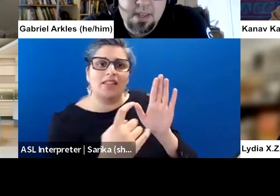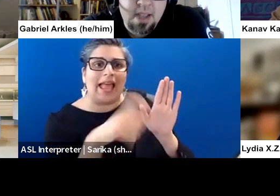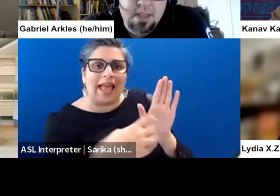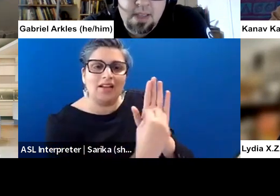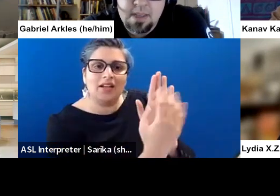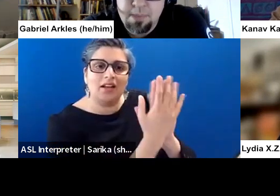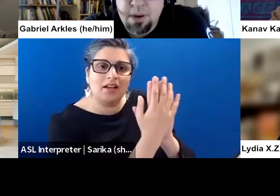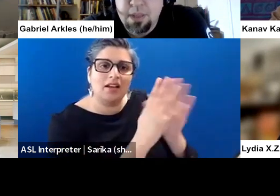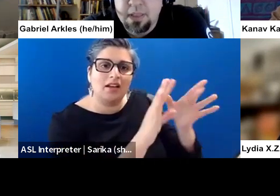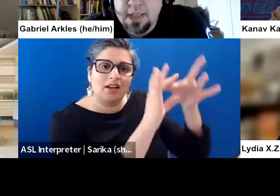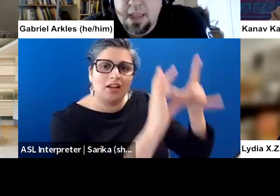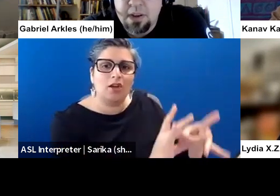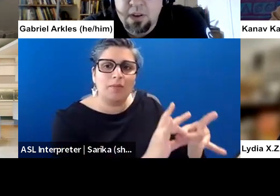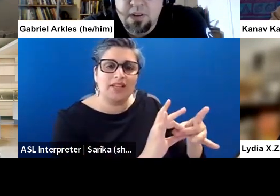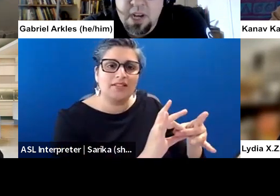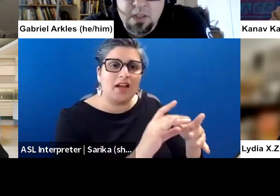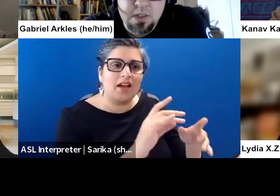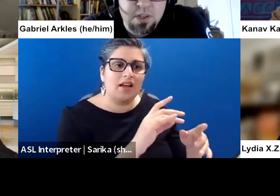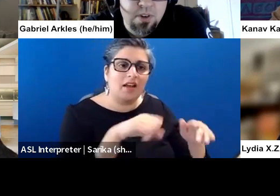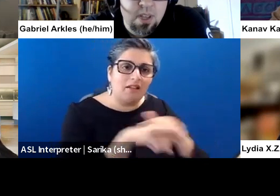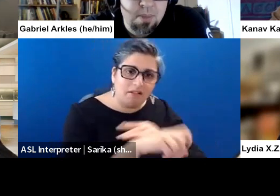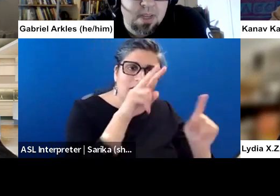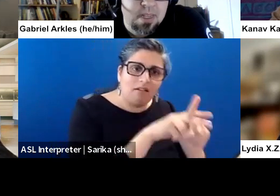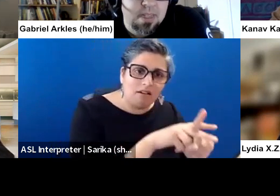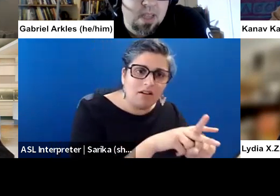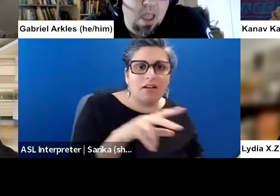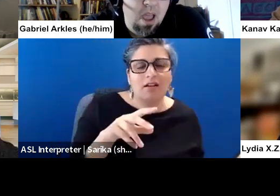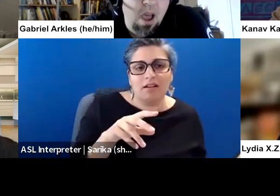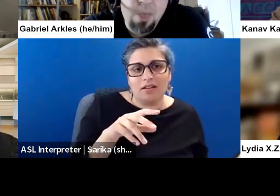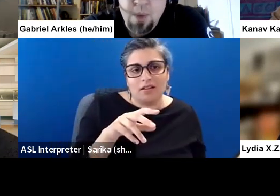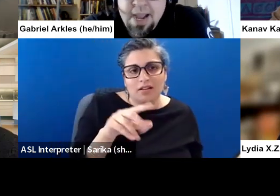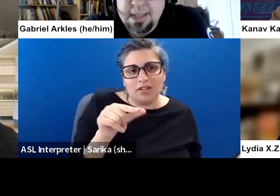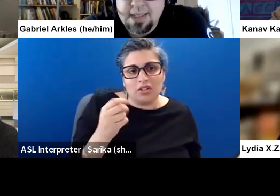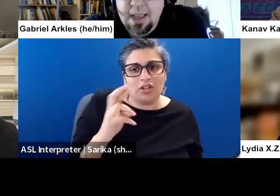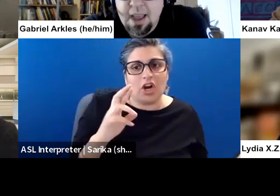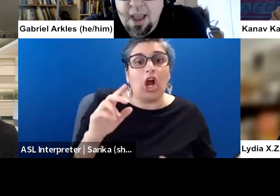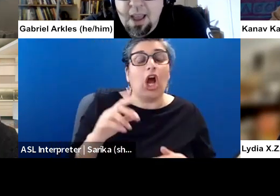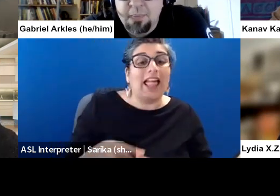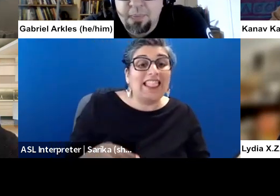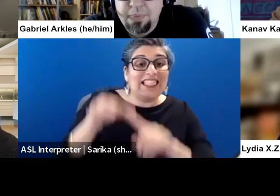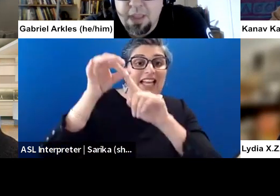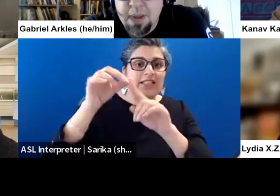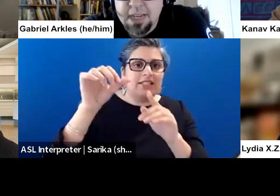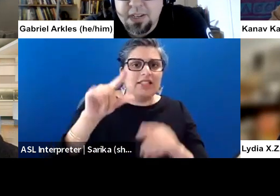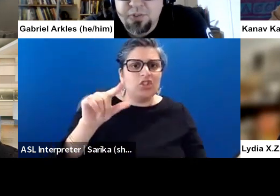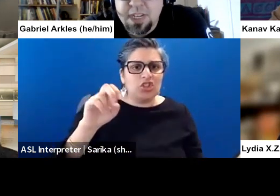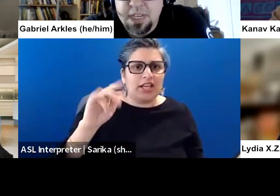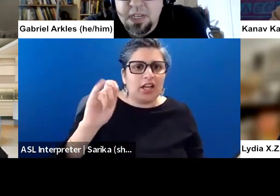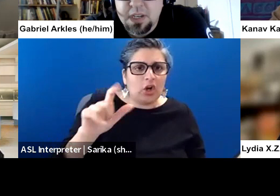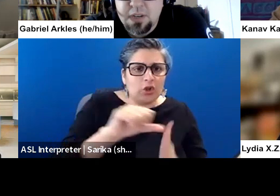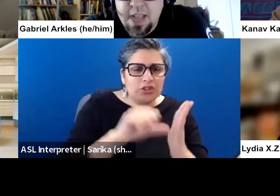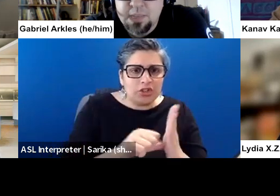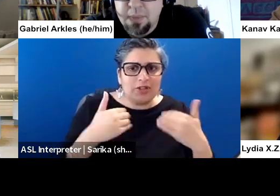based on assigned sex at birth unless they undergo genital surgery, because otherwise they might